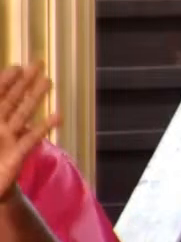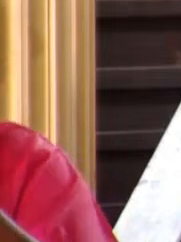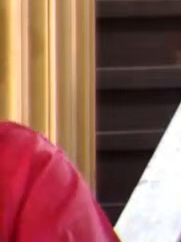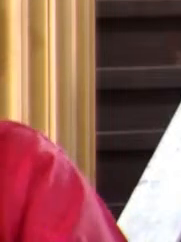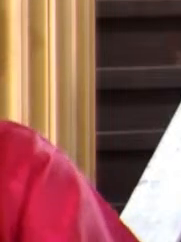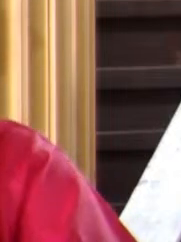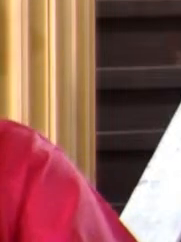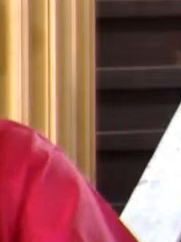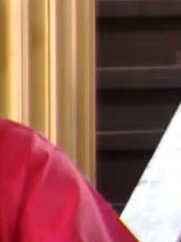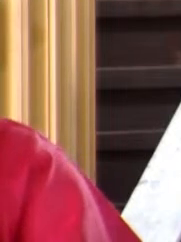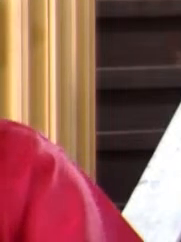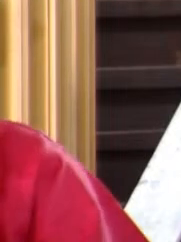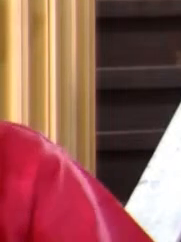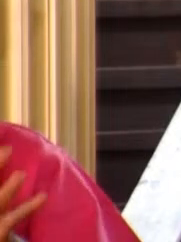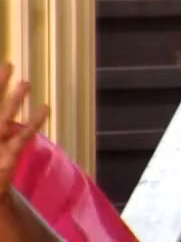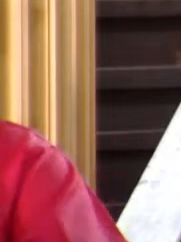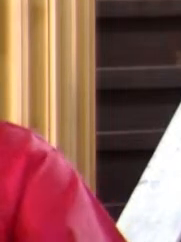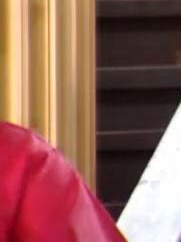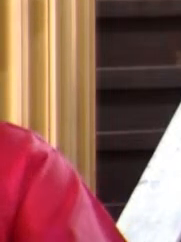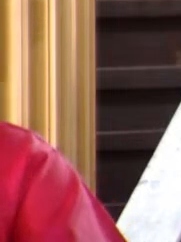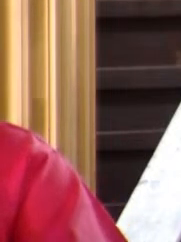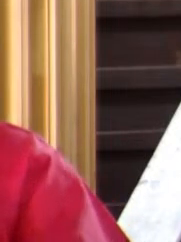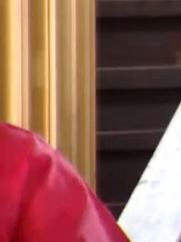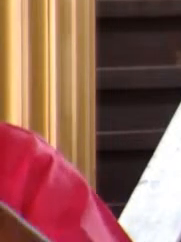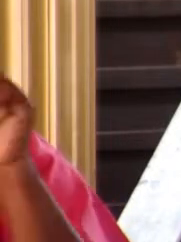remarks and dissolve congregation.